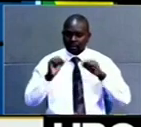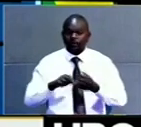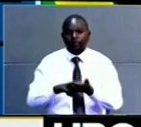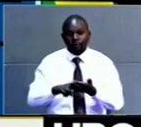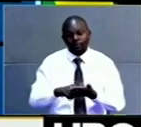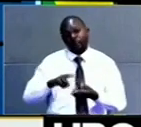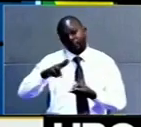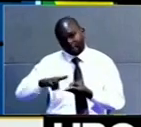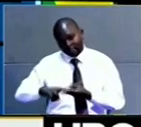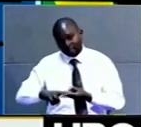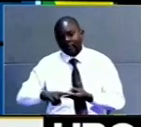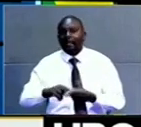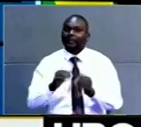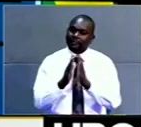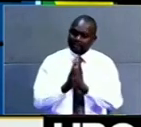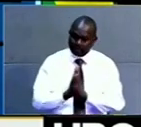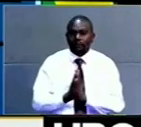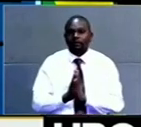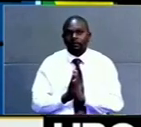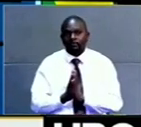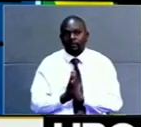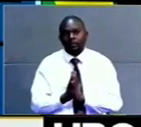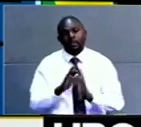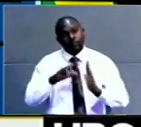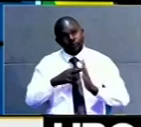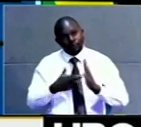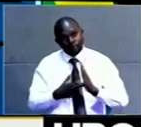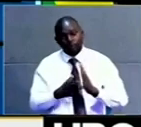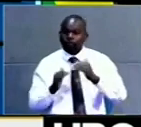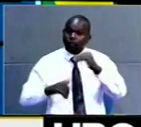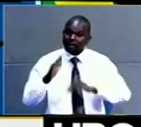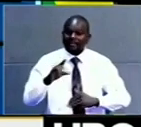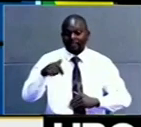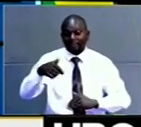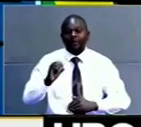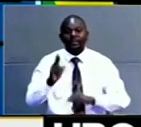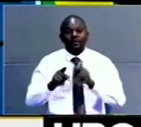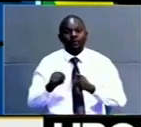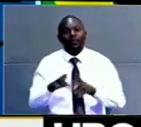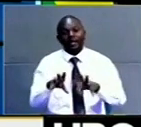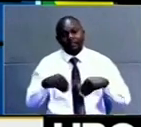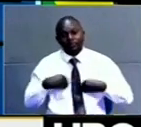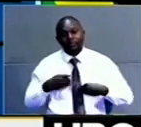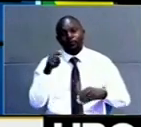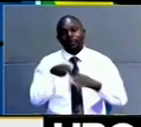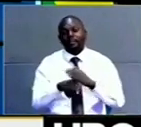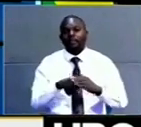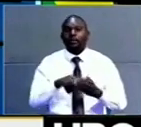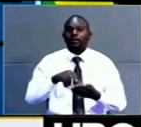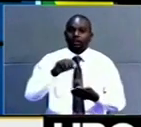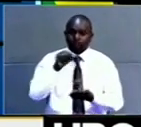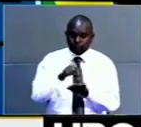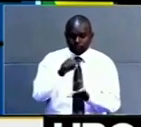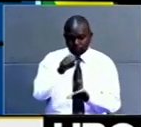and Sundays. So that rule of not more than 70 can actually be used on a number of